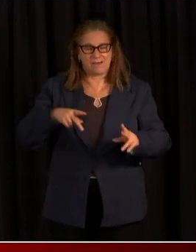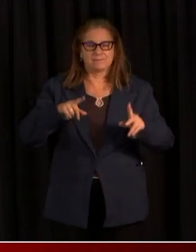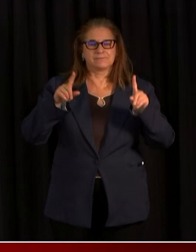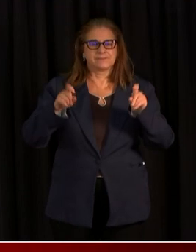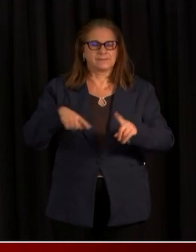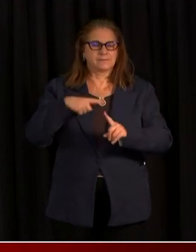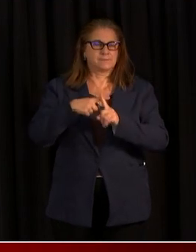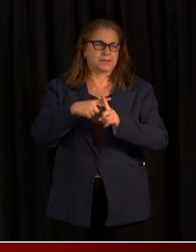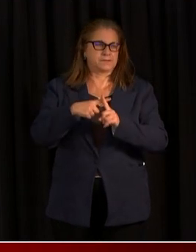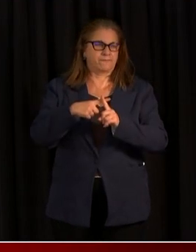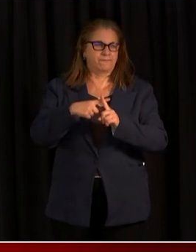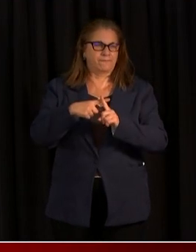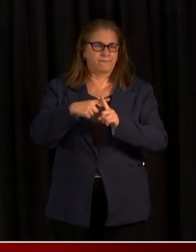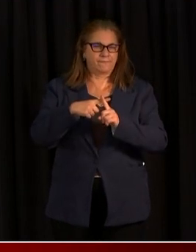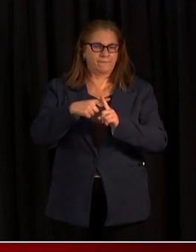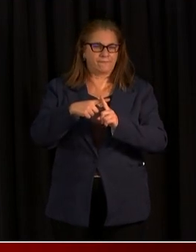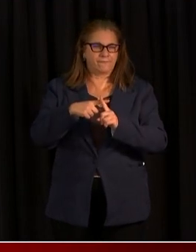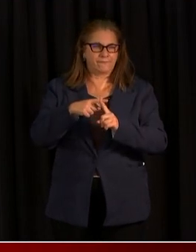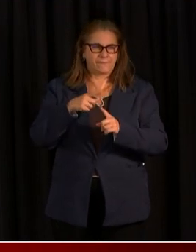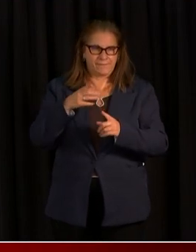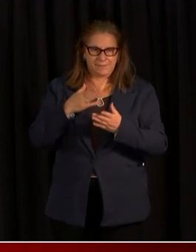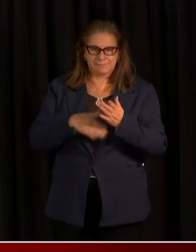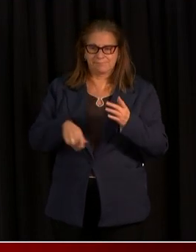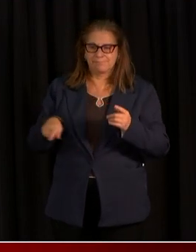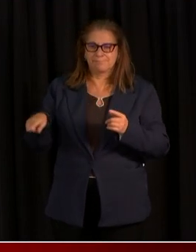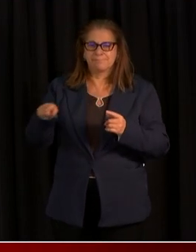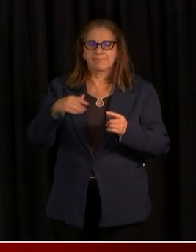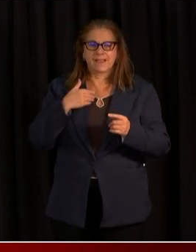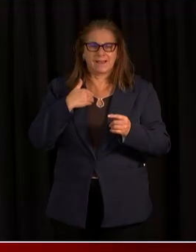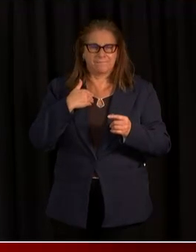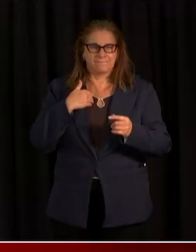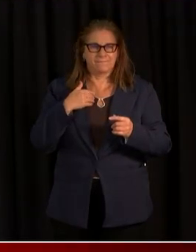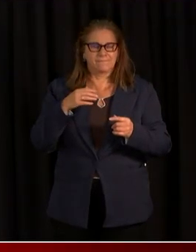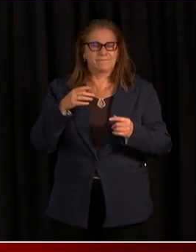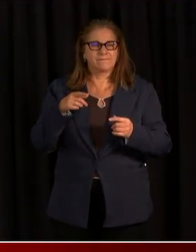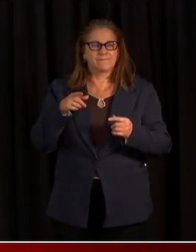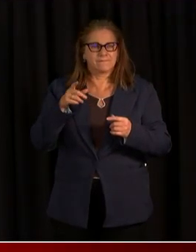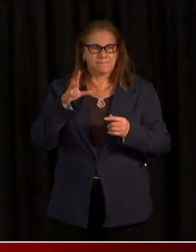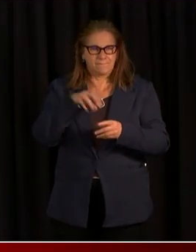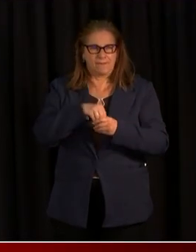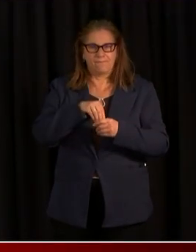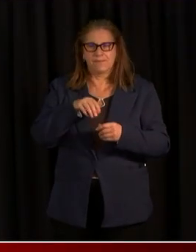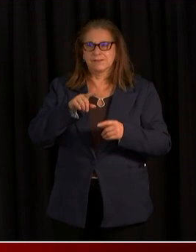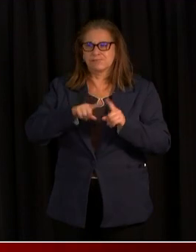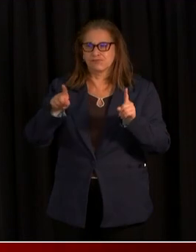be common themes that we've seen in some of these interviews.